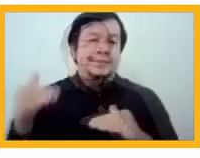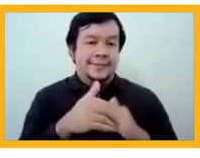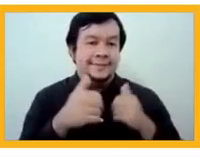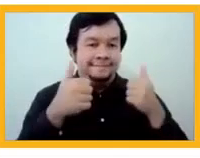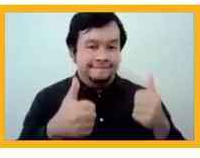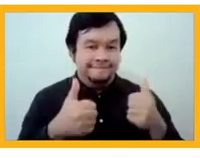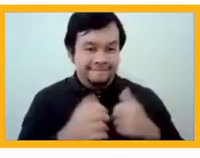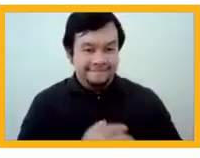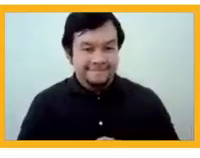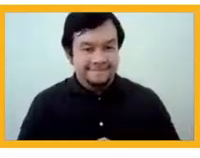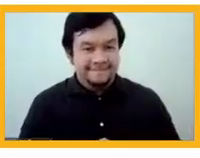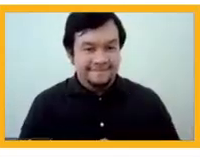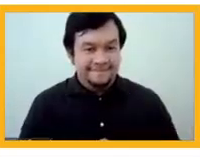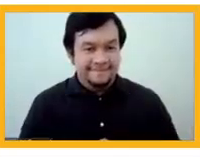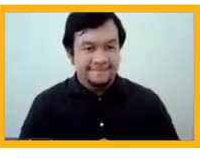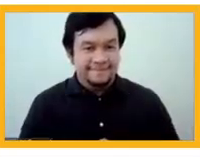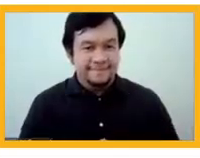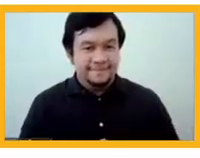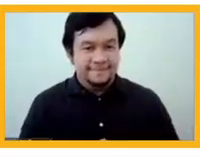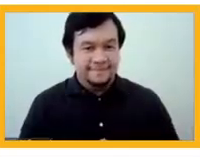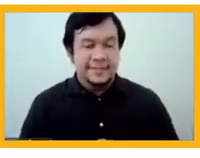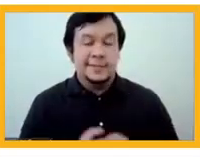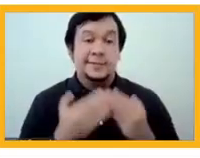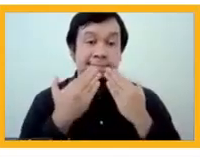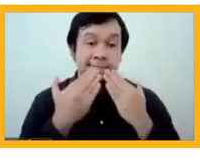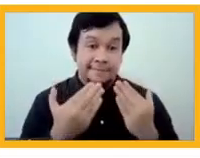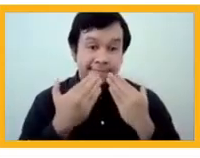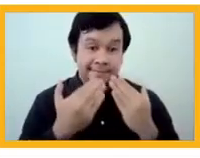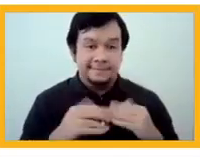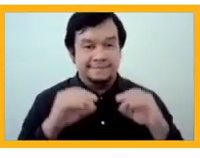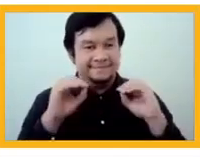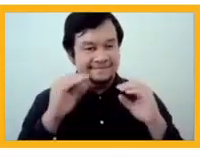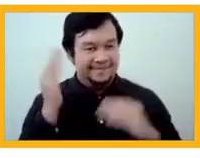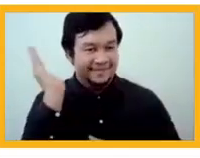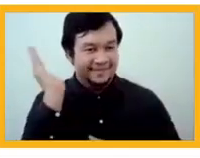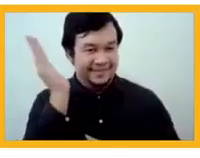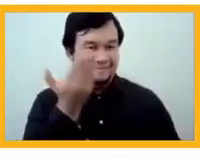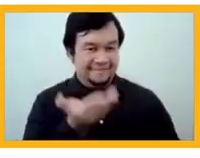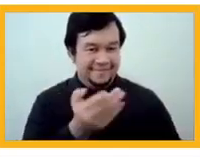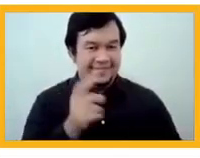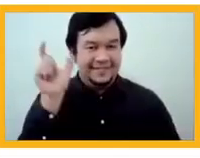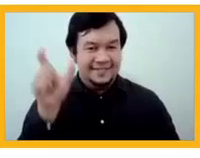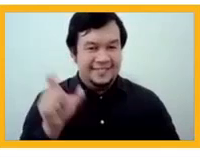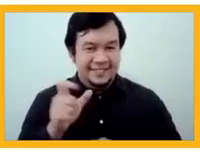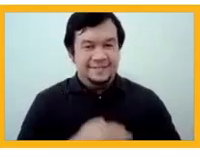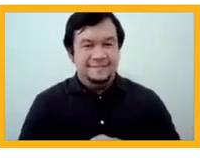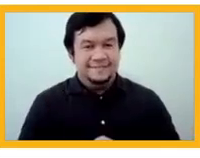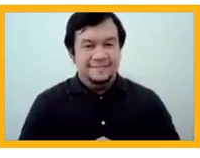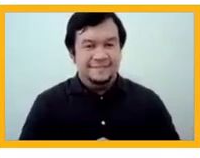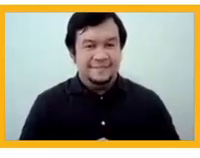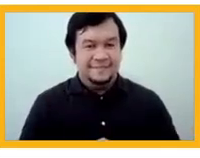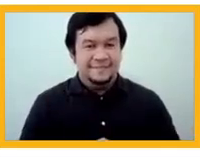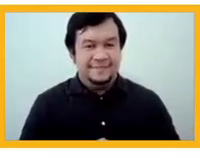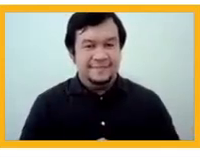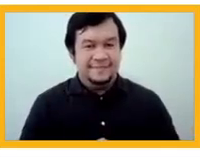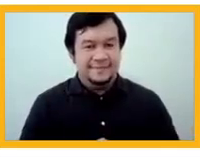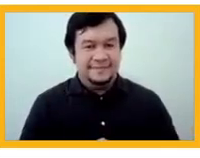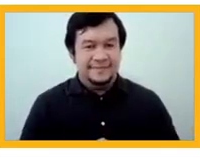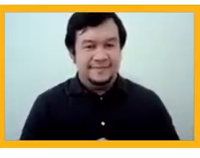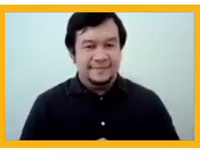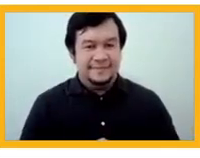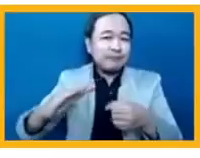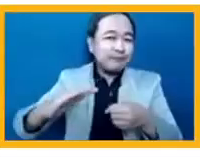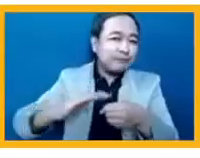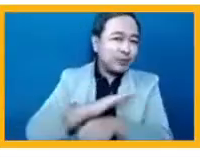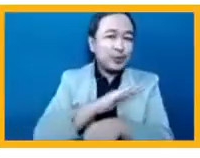Thank you so much, Professor Karthik, for your information-packed presentation. And I personally